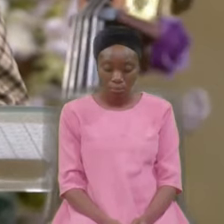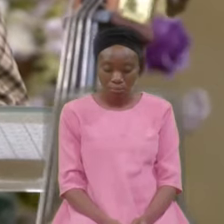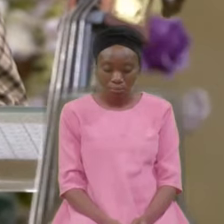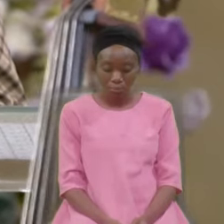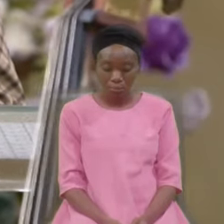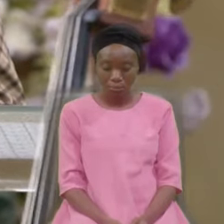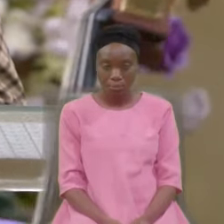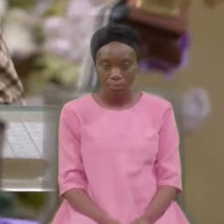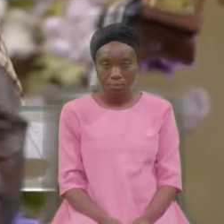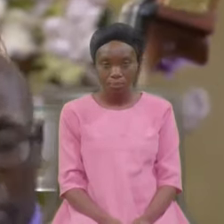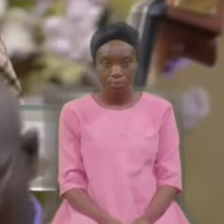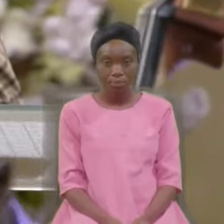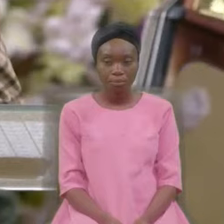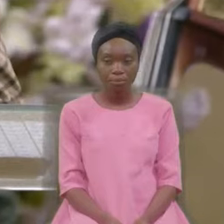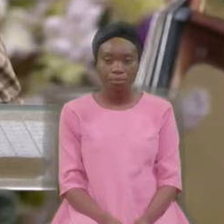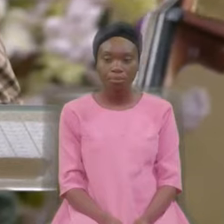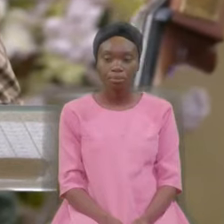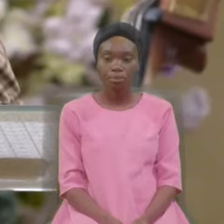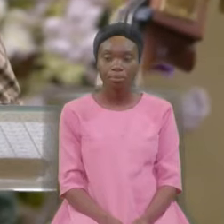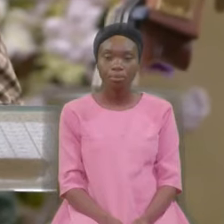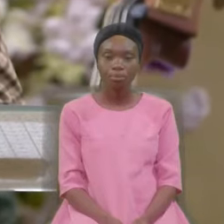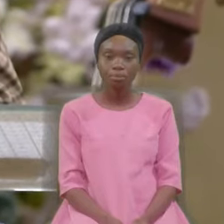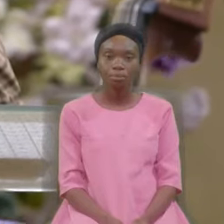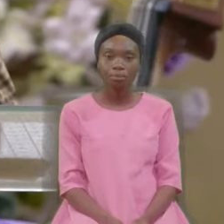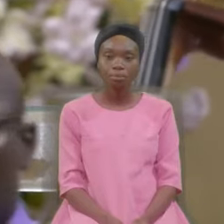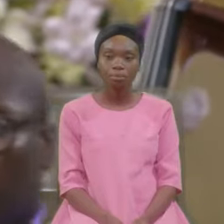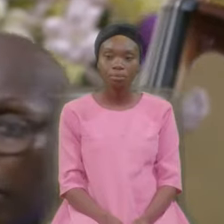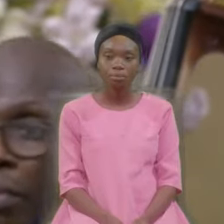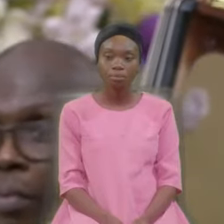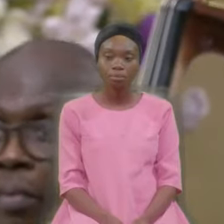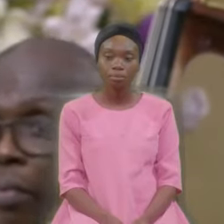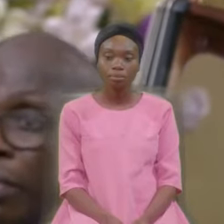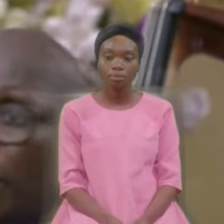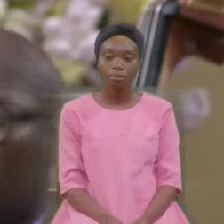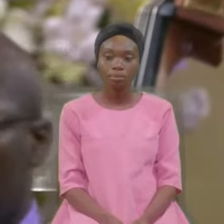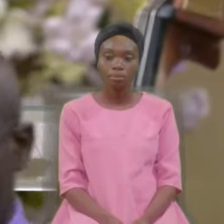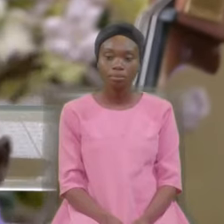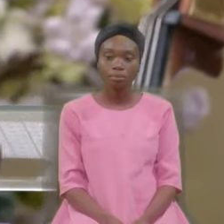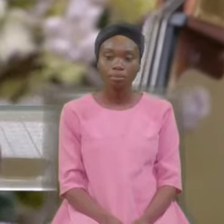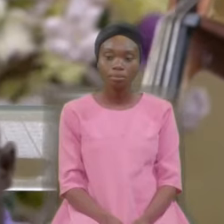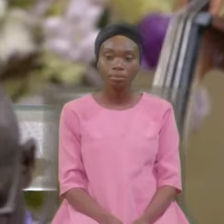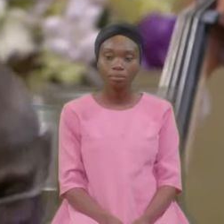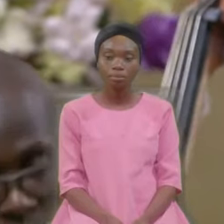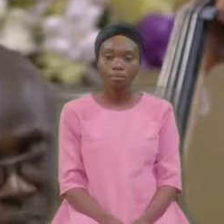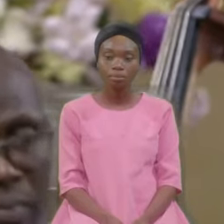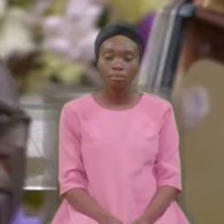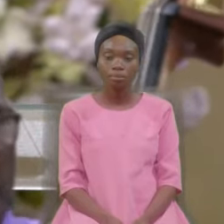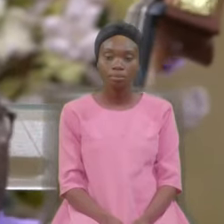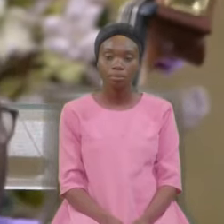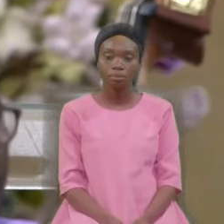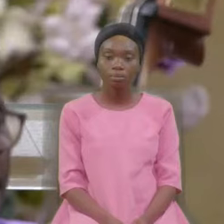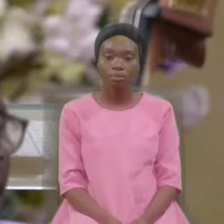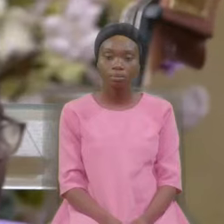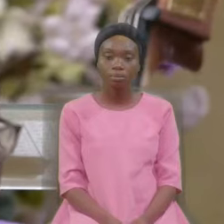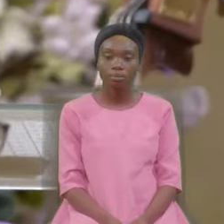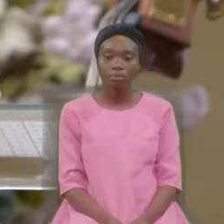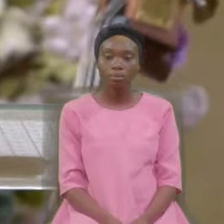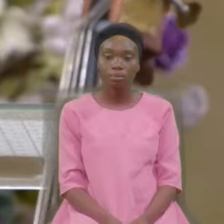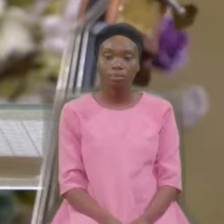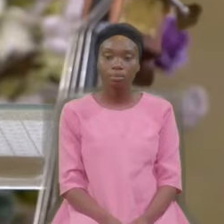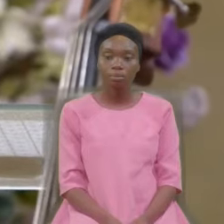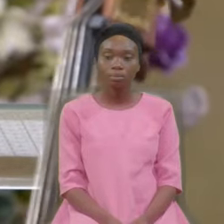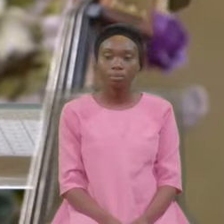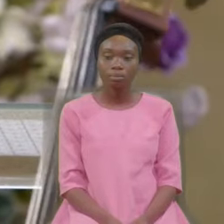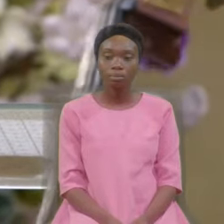amen. Through though earth pass away, the ever shall endure. It is written o'er and o'er again. Abide